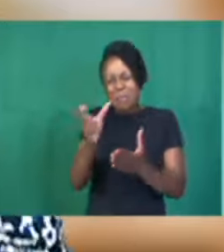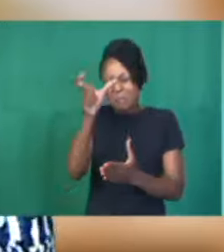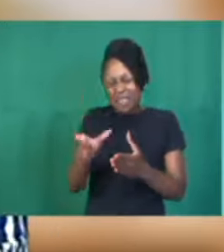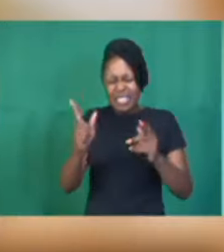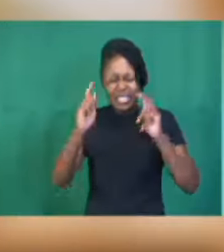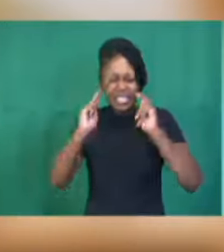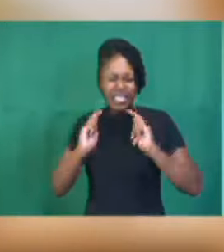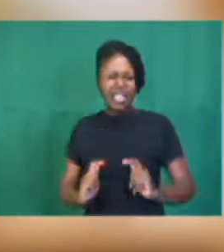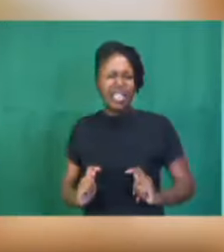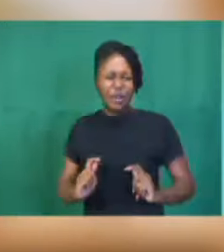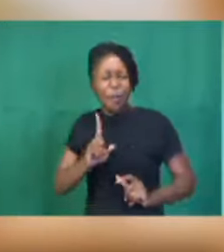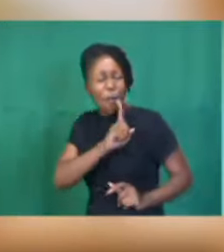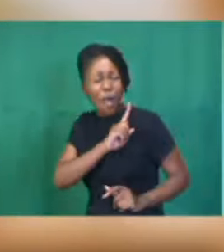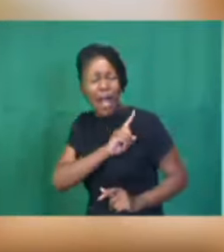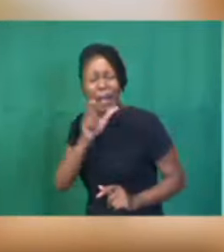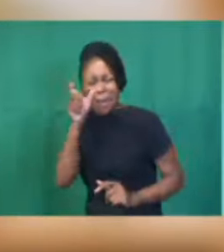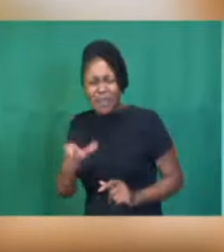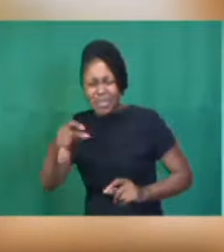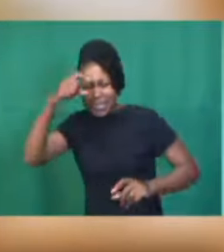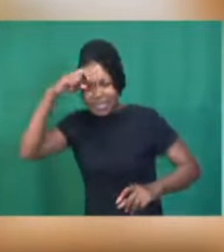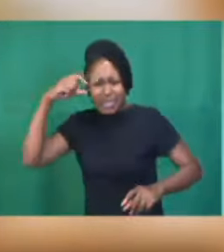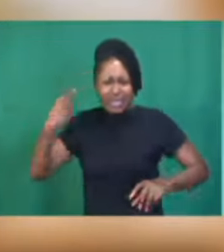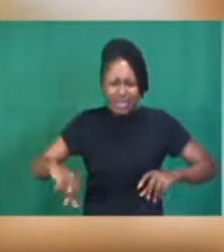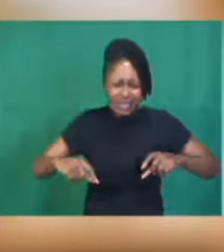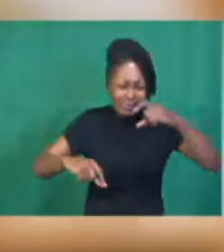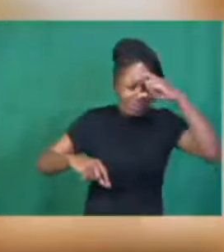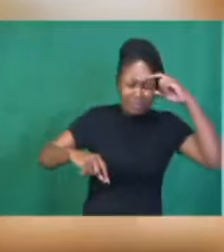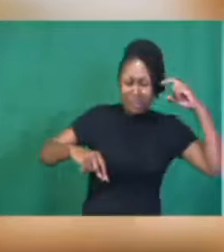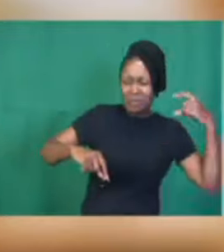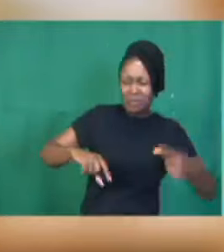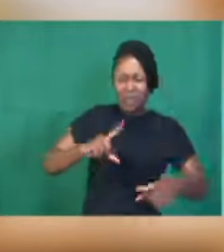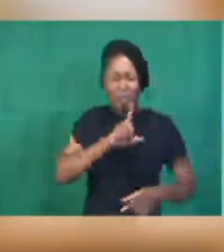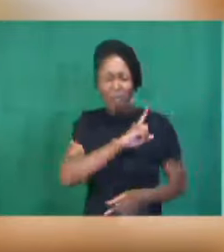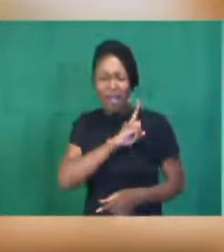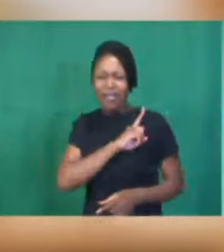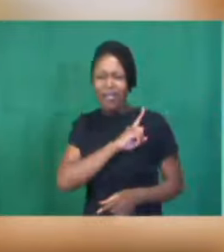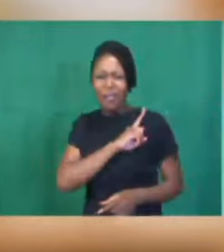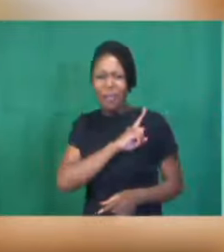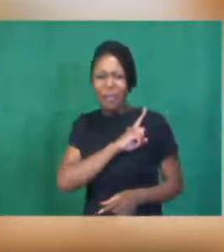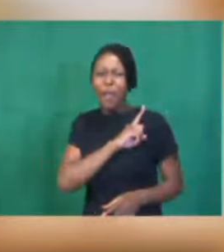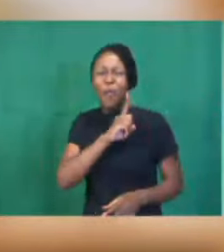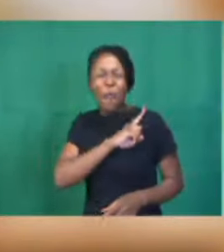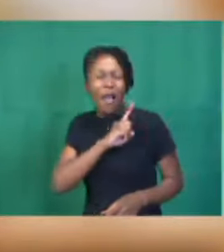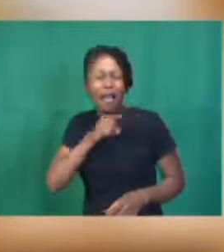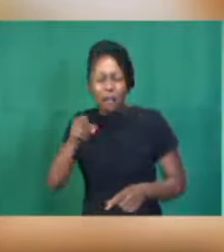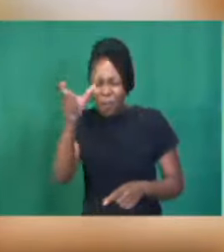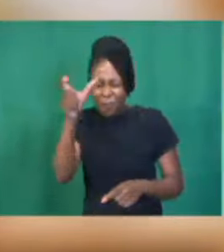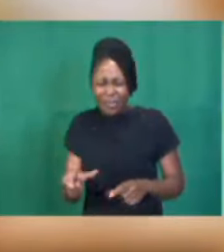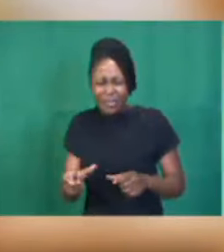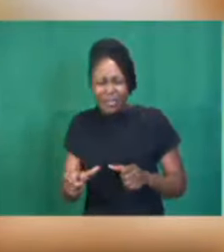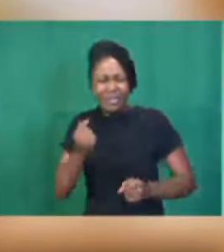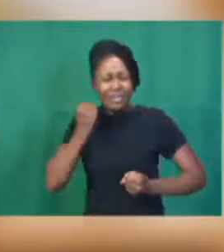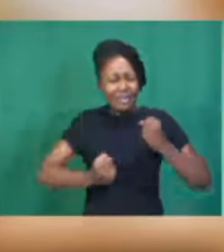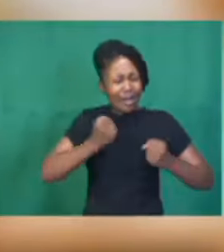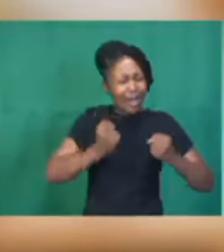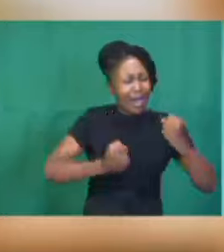and why, albeit the tiredness, the writer continues not to run but to sprint. Where is he sprinting